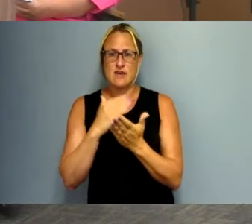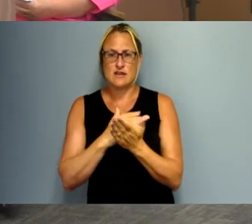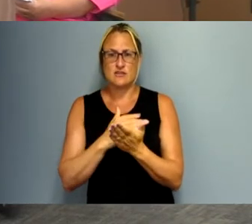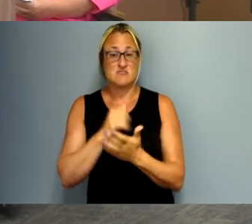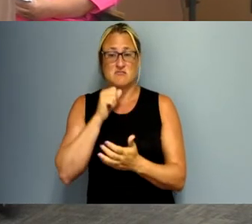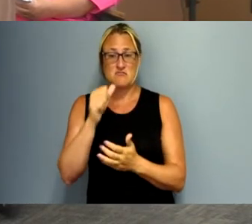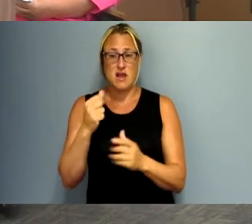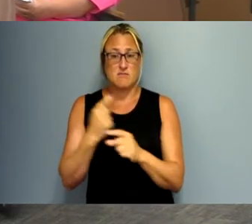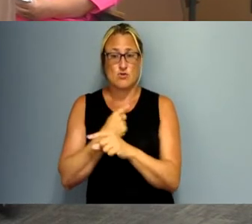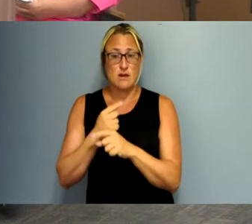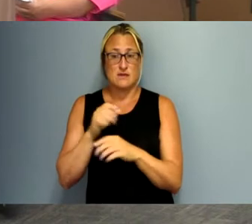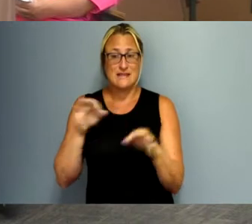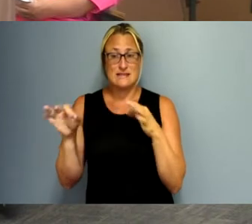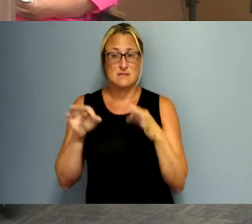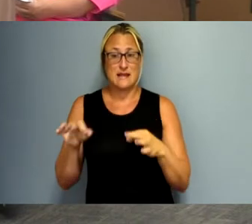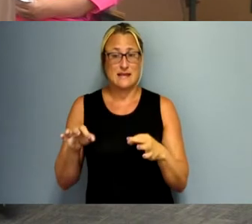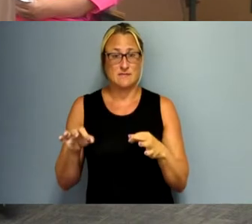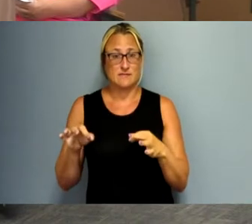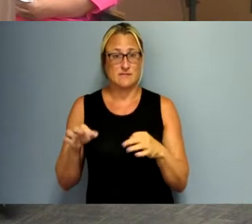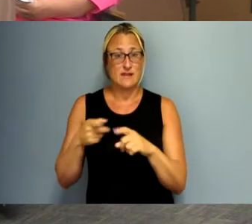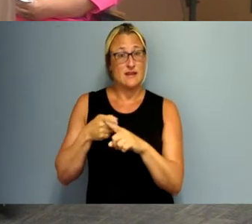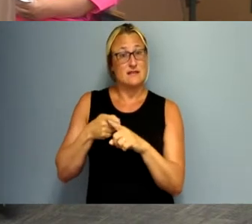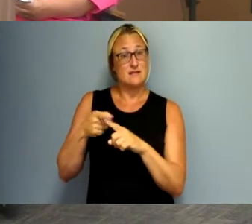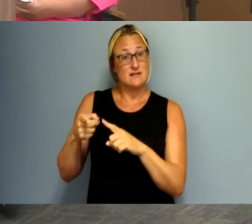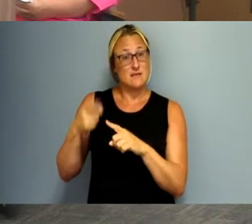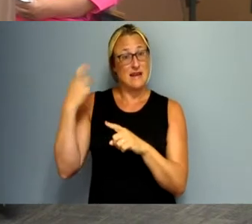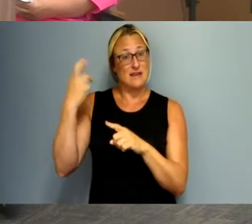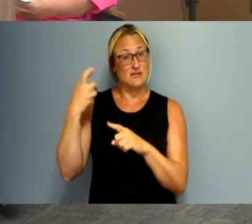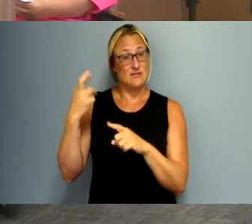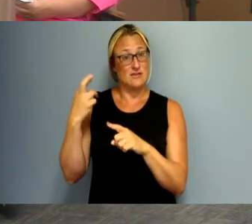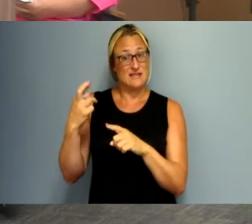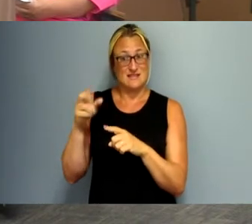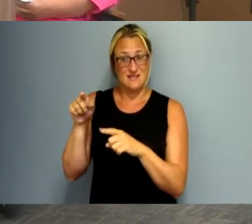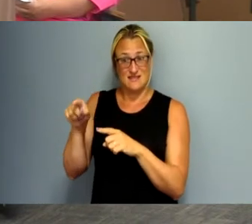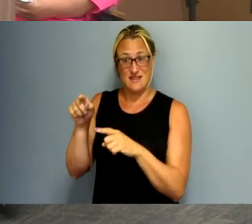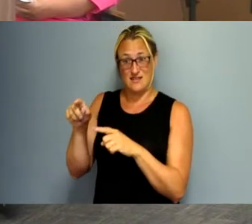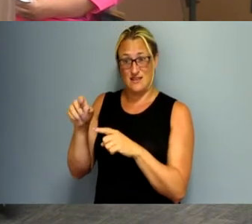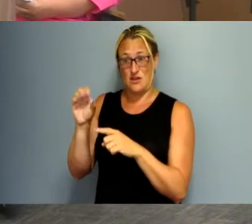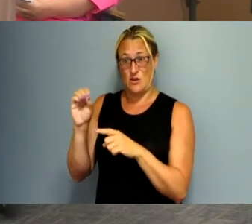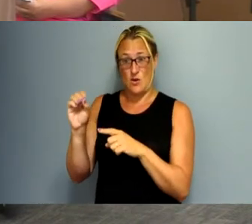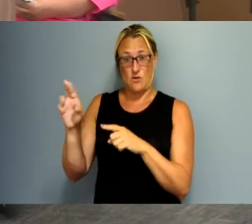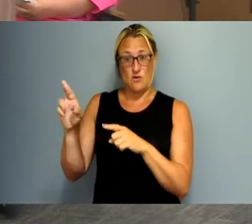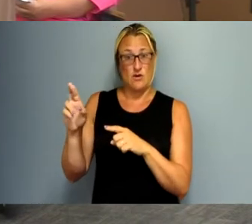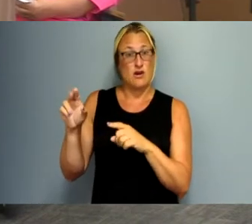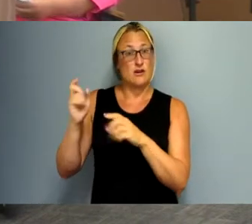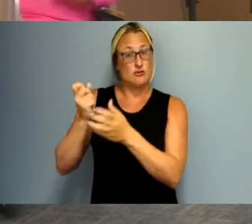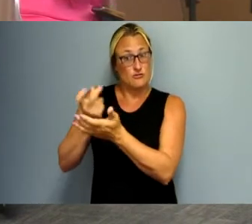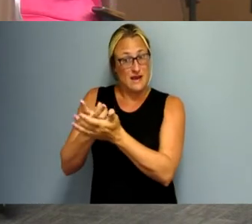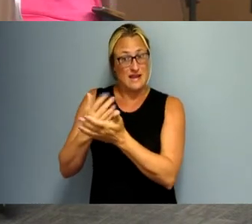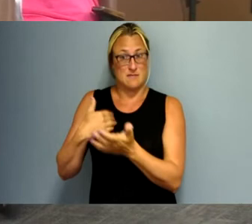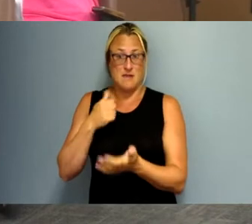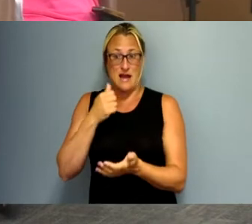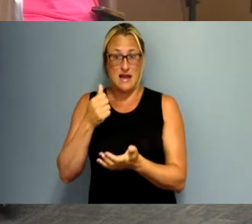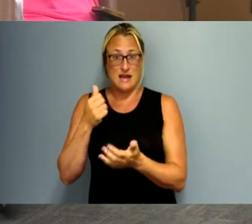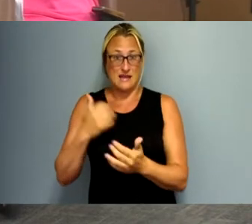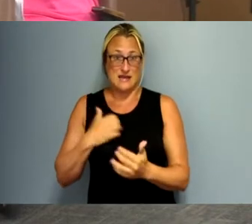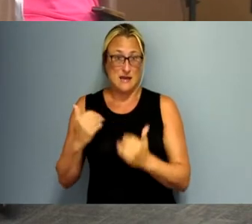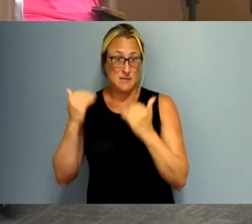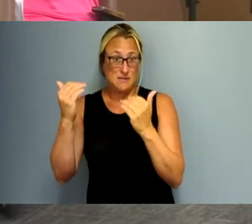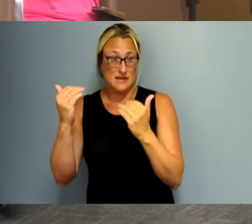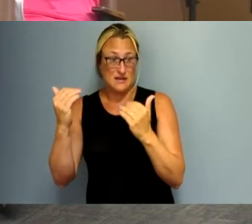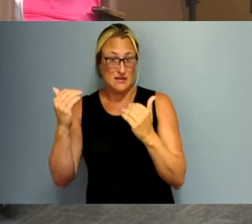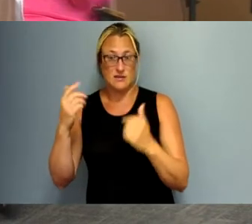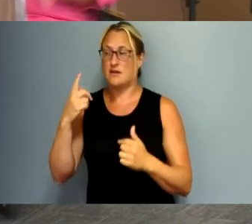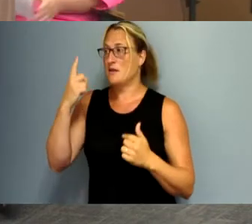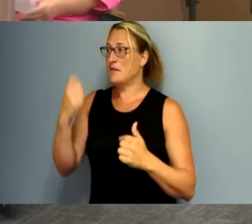explained. It's the main reason that the OOR granted my appeal. And just to say, because I say so, isn't a valid legal